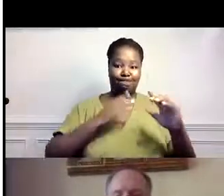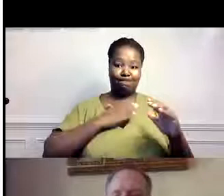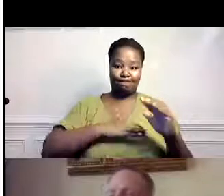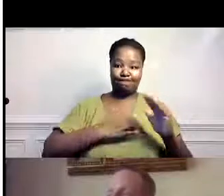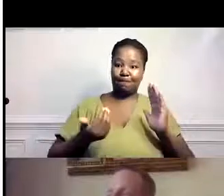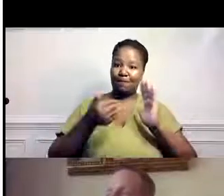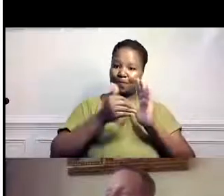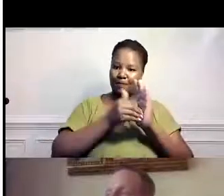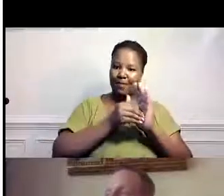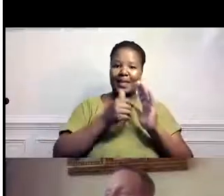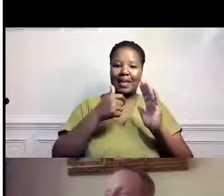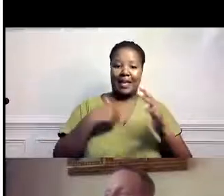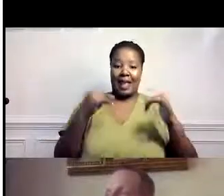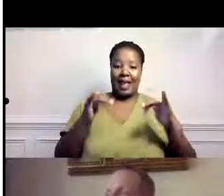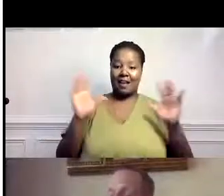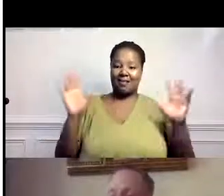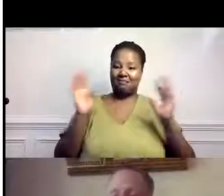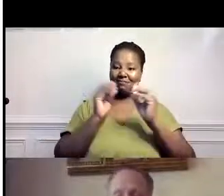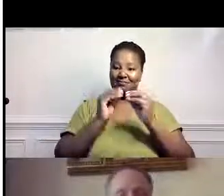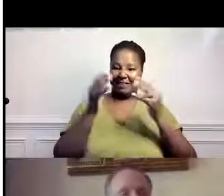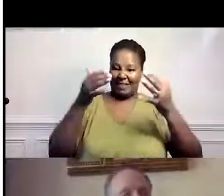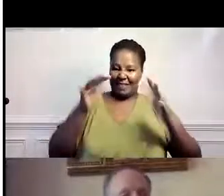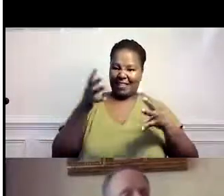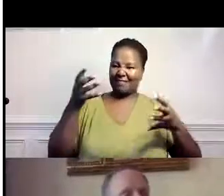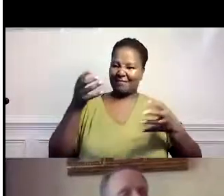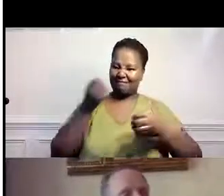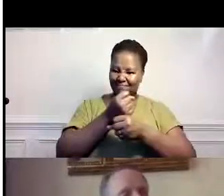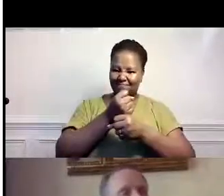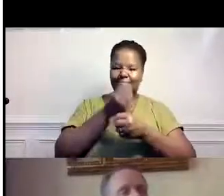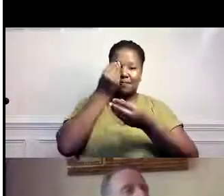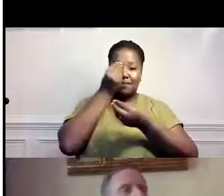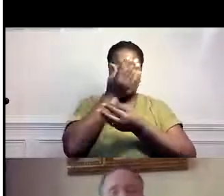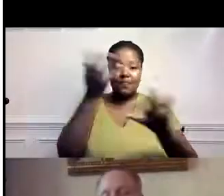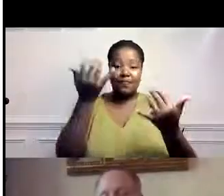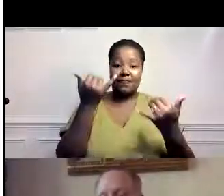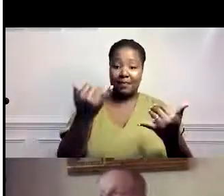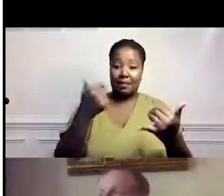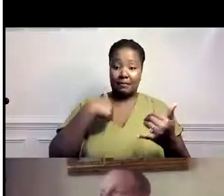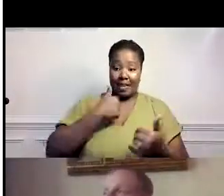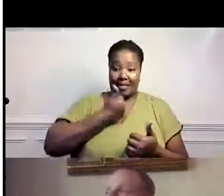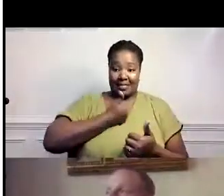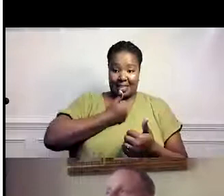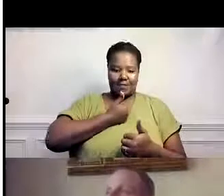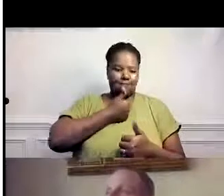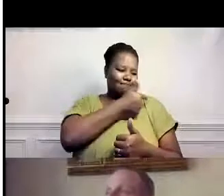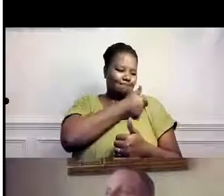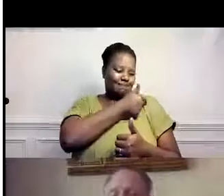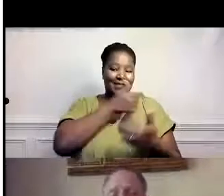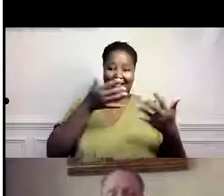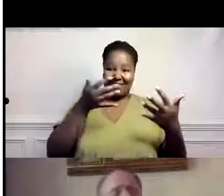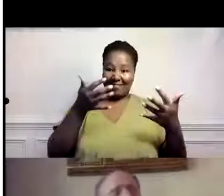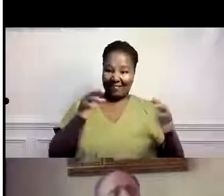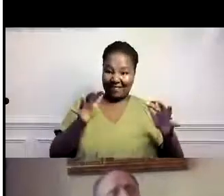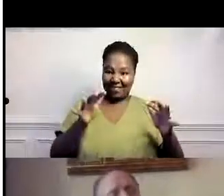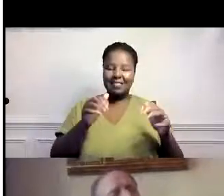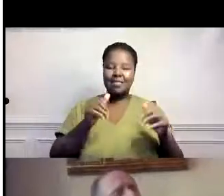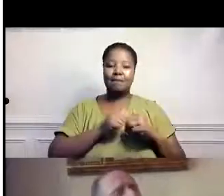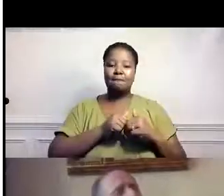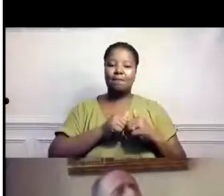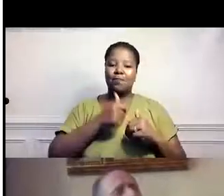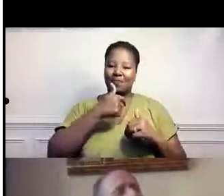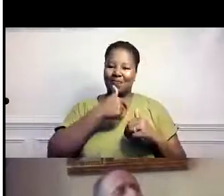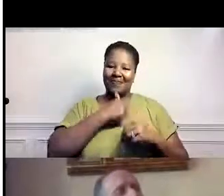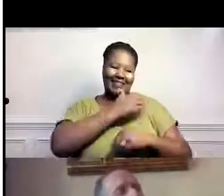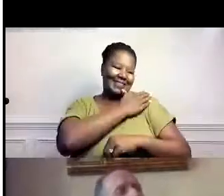So I'm going to conclude just by saying I've received the vaccine myself, and I definitely had a sore